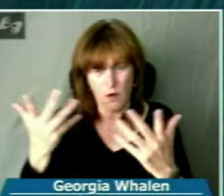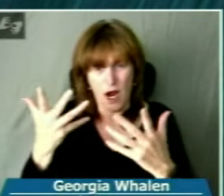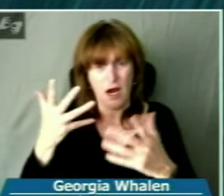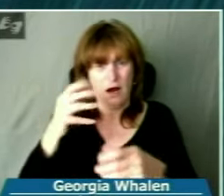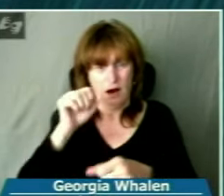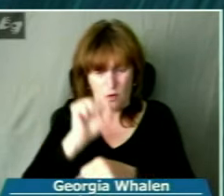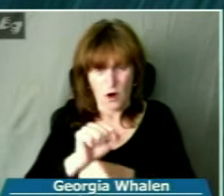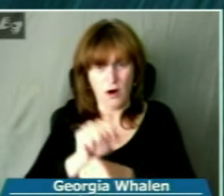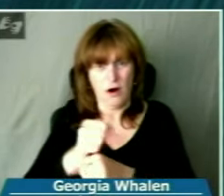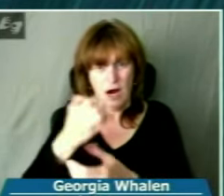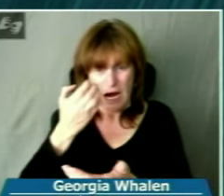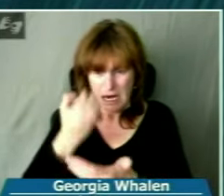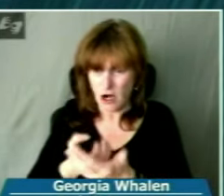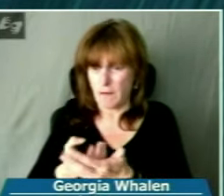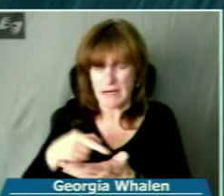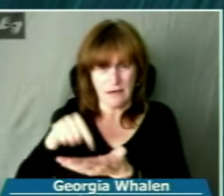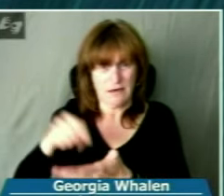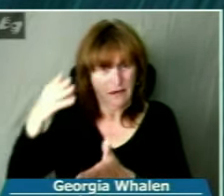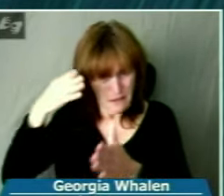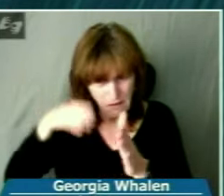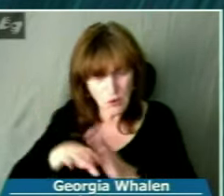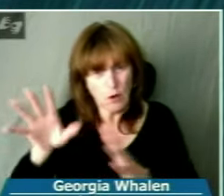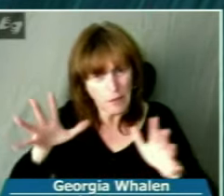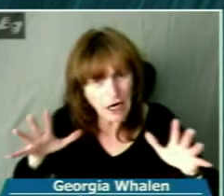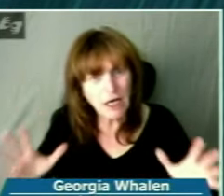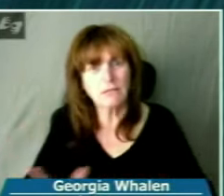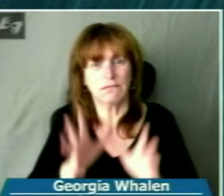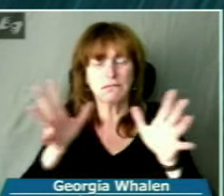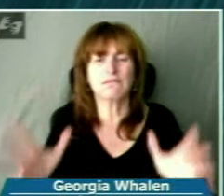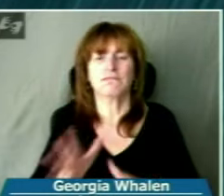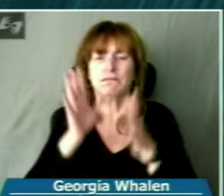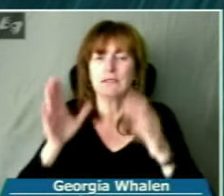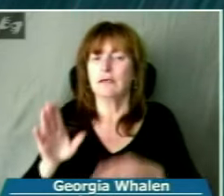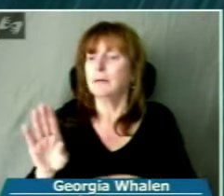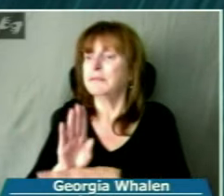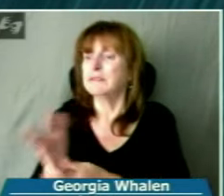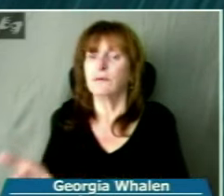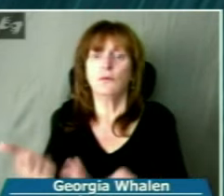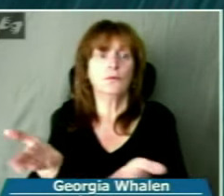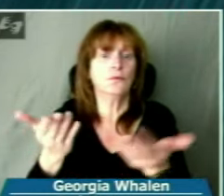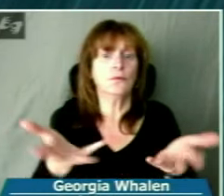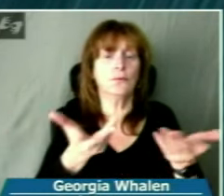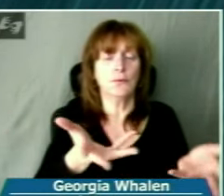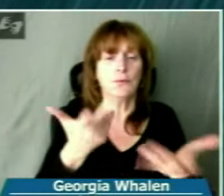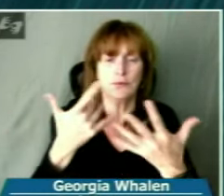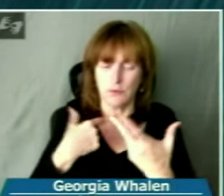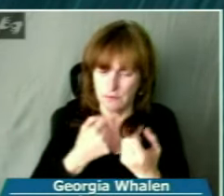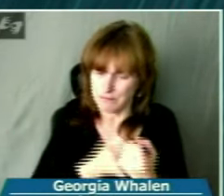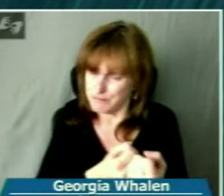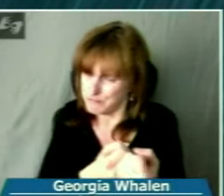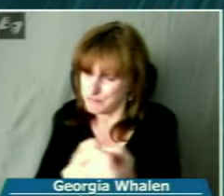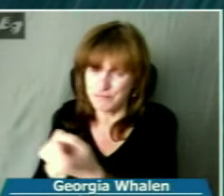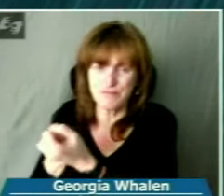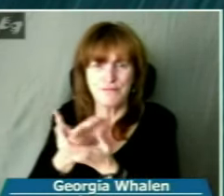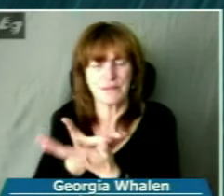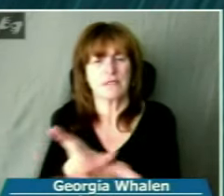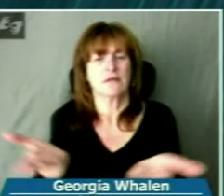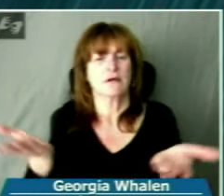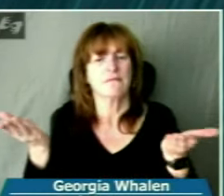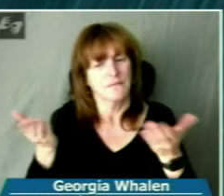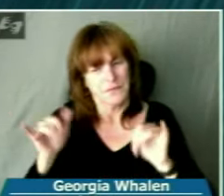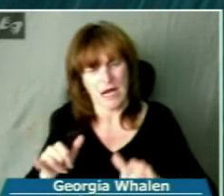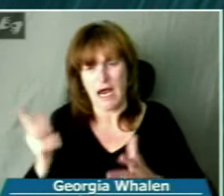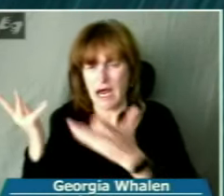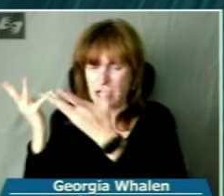running. And hopefully we can help them, assist them to making that as smooth and as quick as